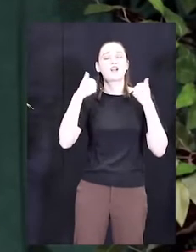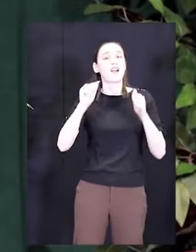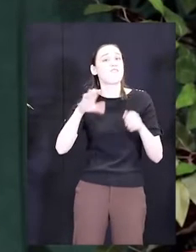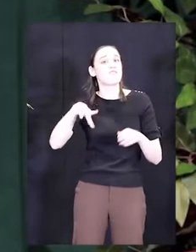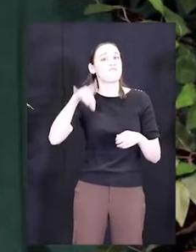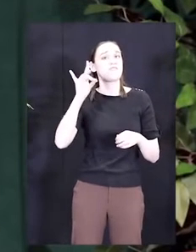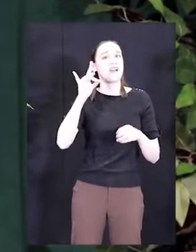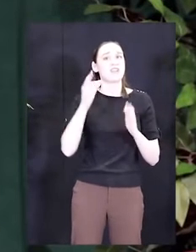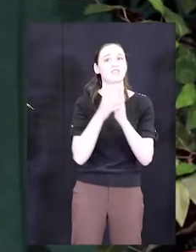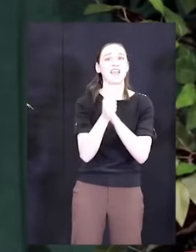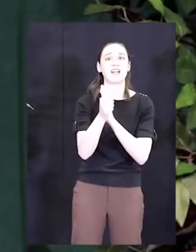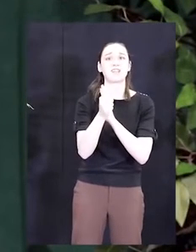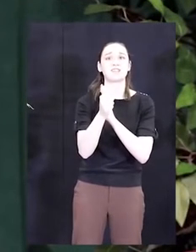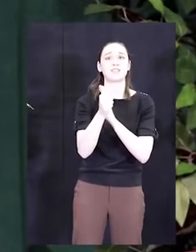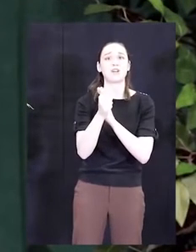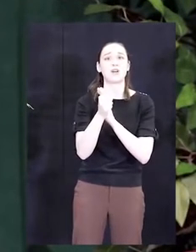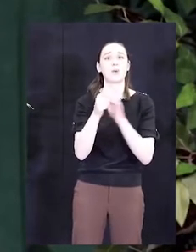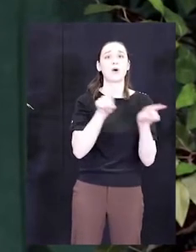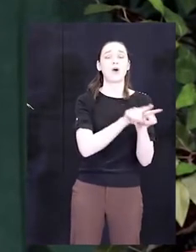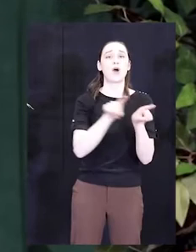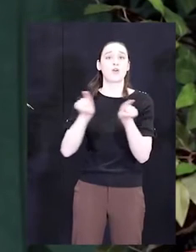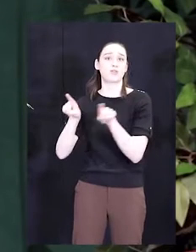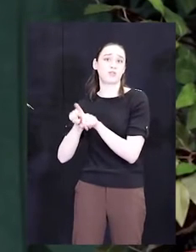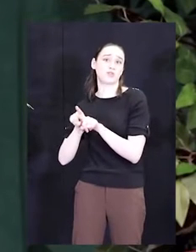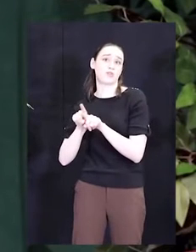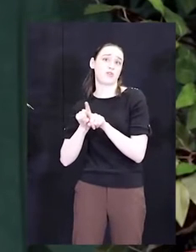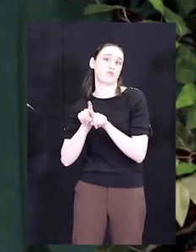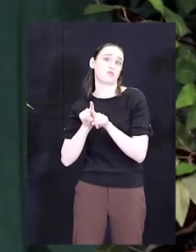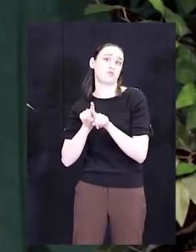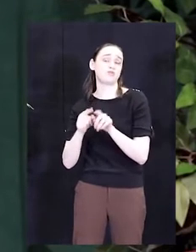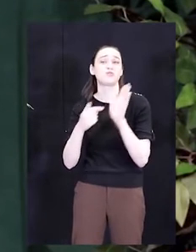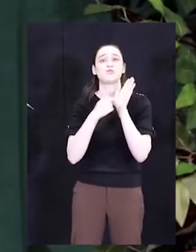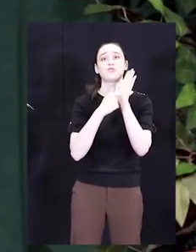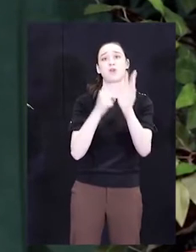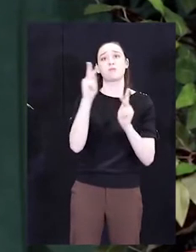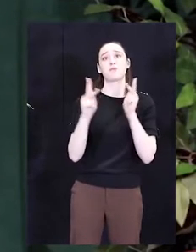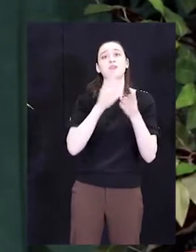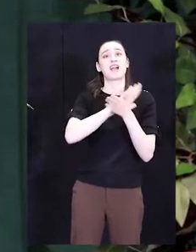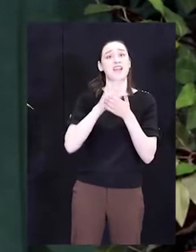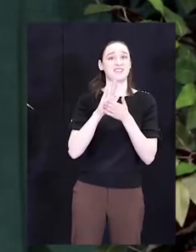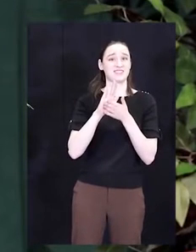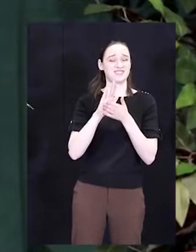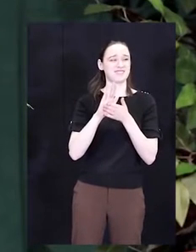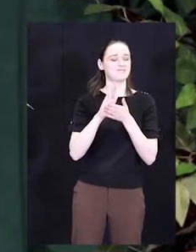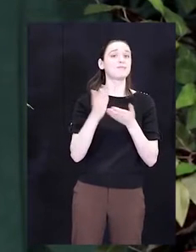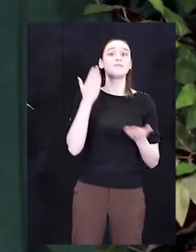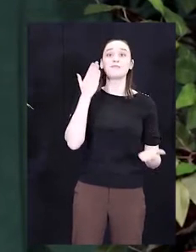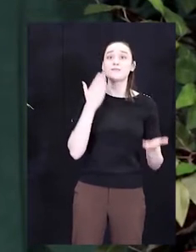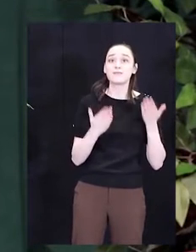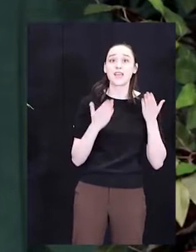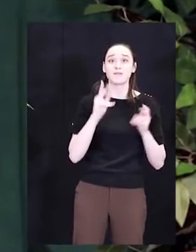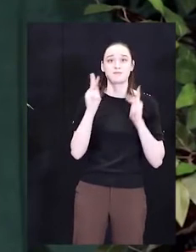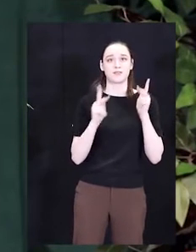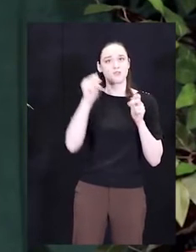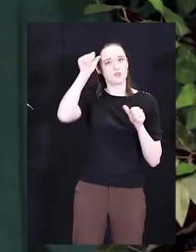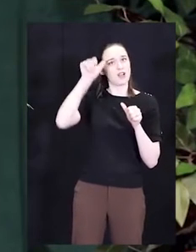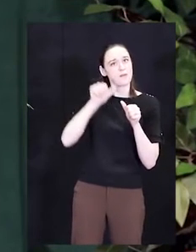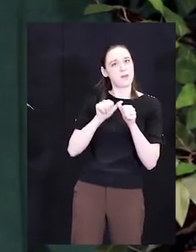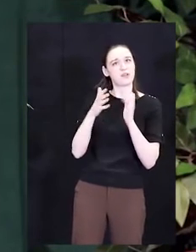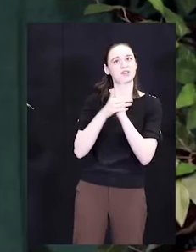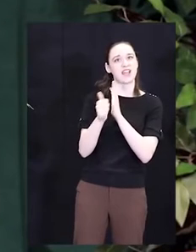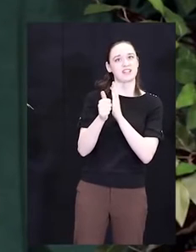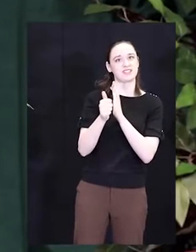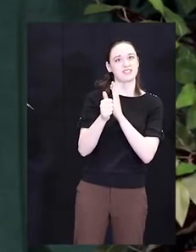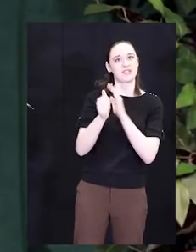but to remember to always treat people with kindness. For people might remember you for your talent, but they